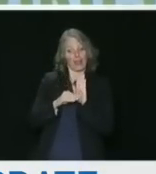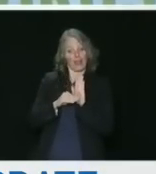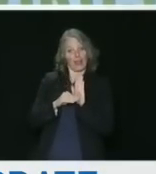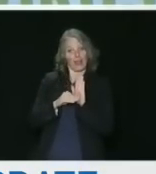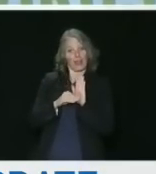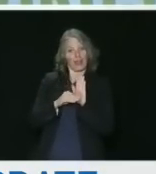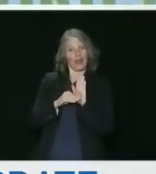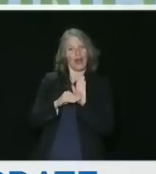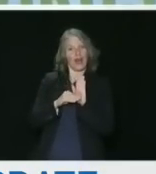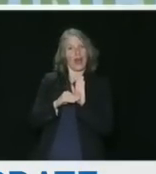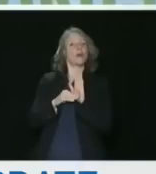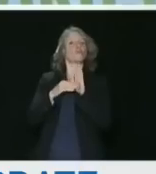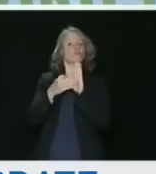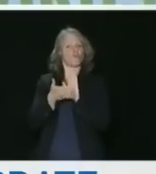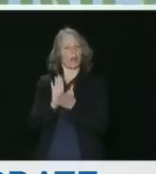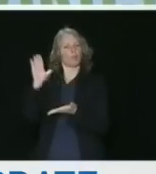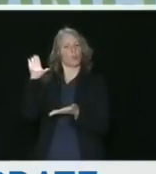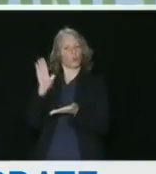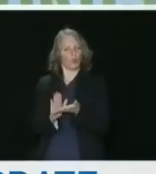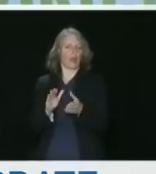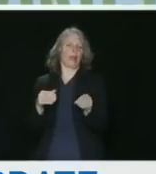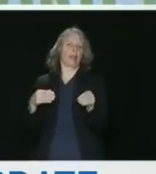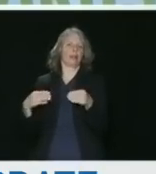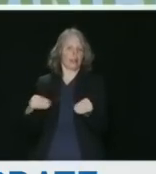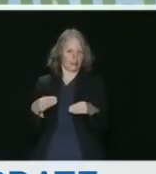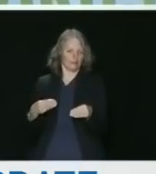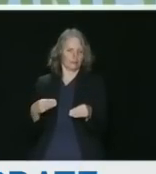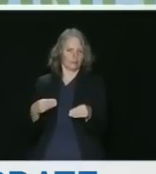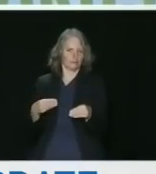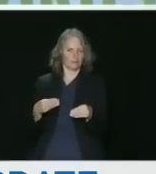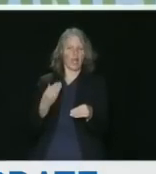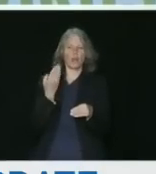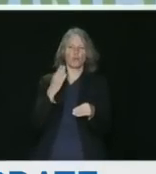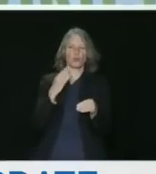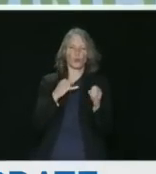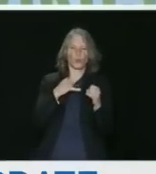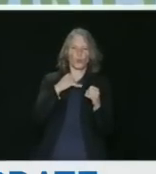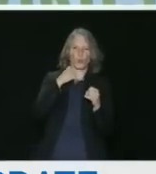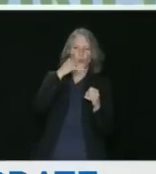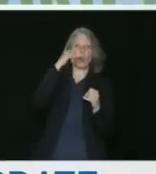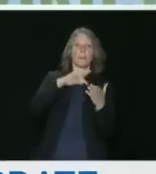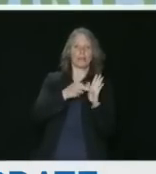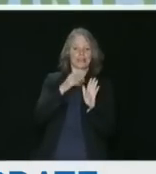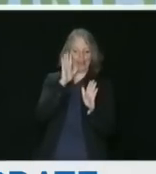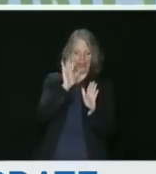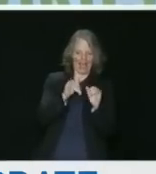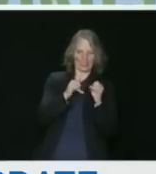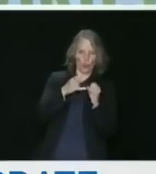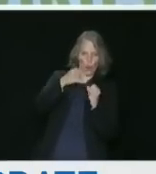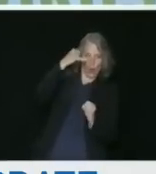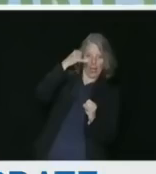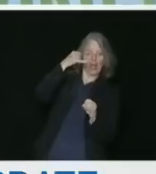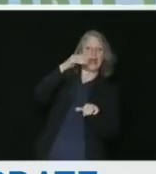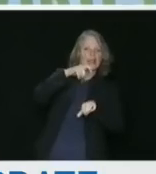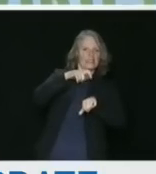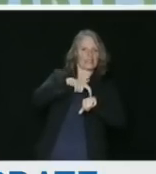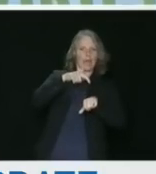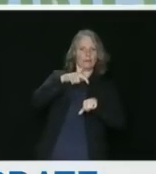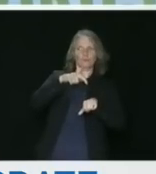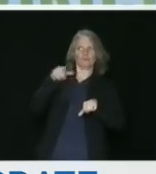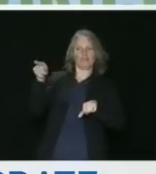that vertical dotted blue, I think, line. And that is